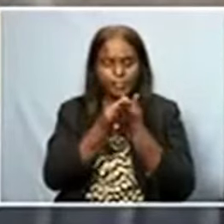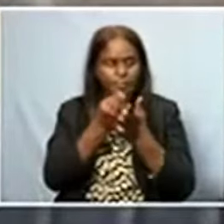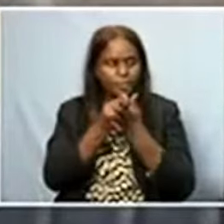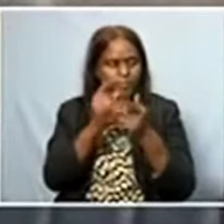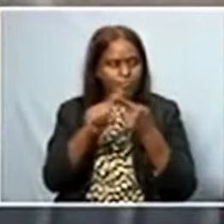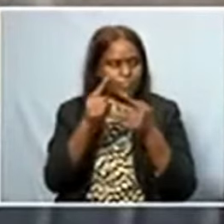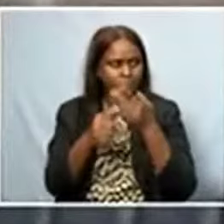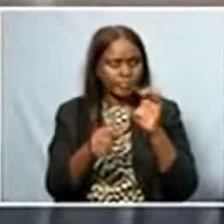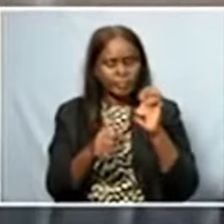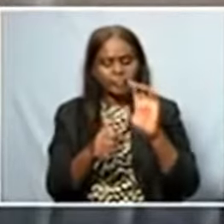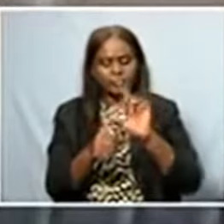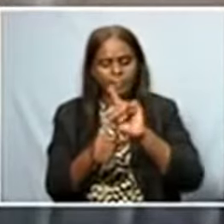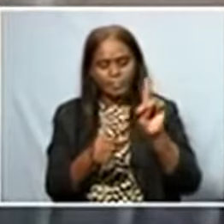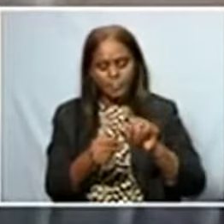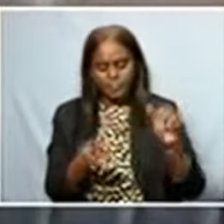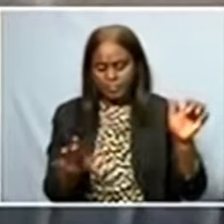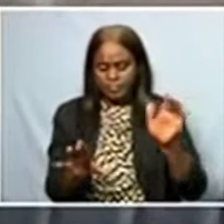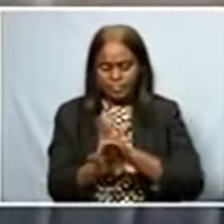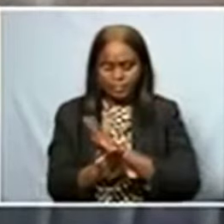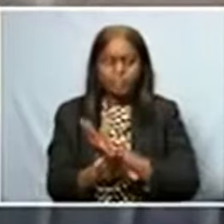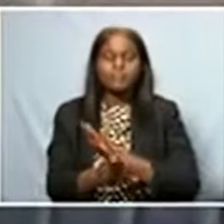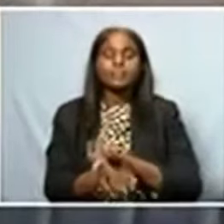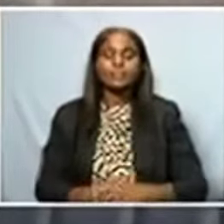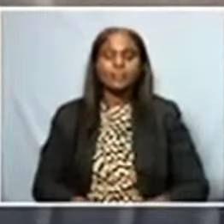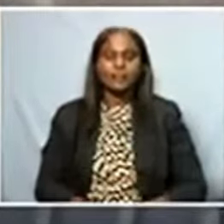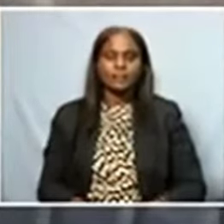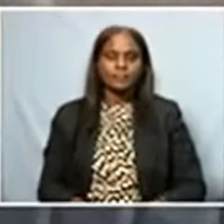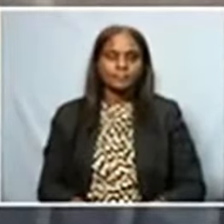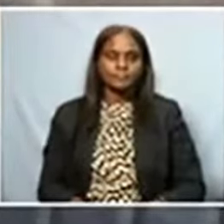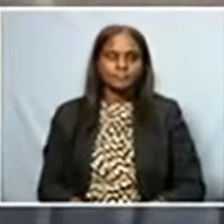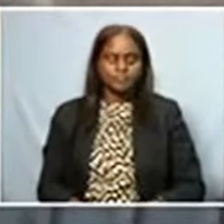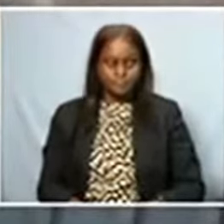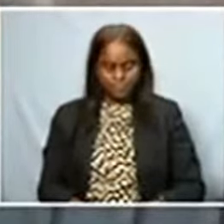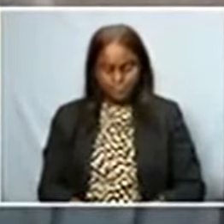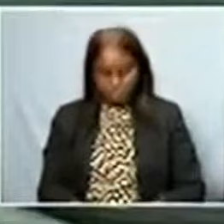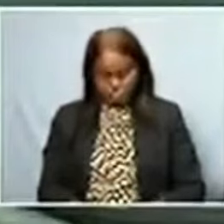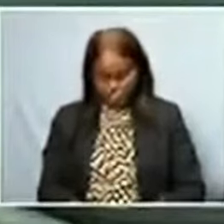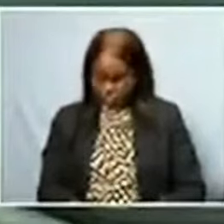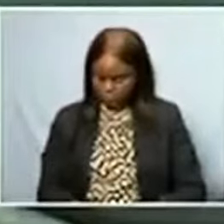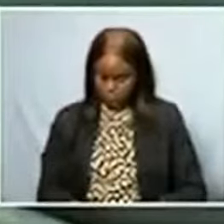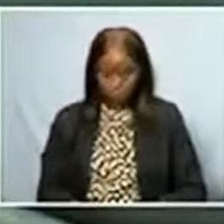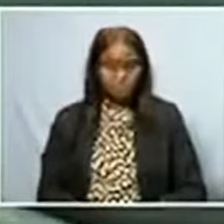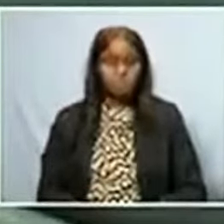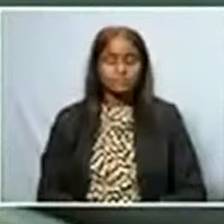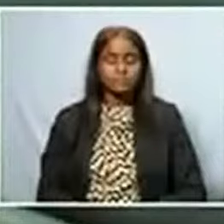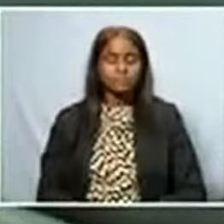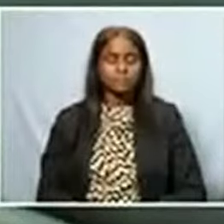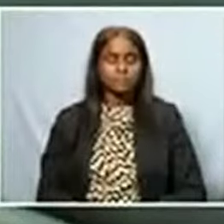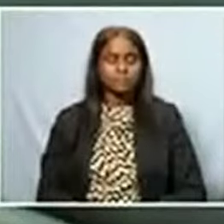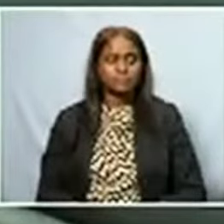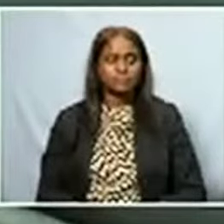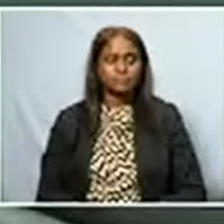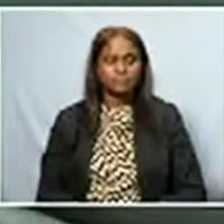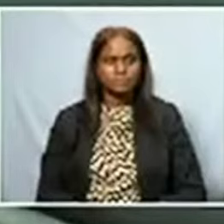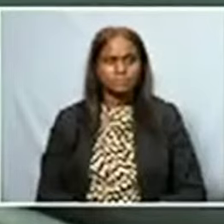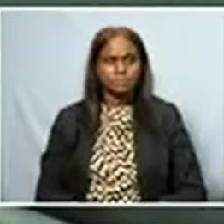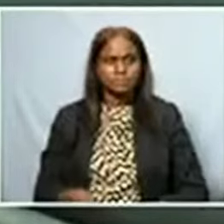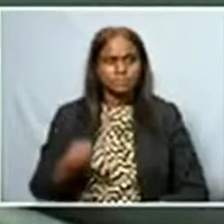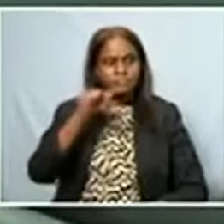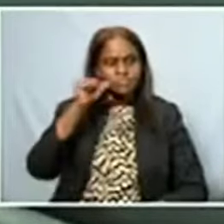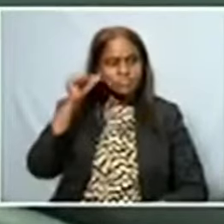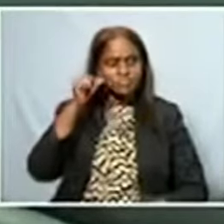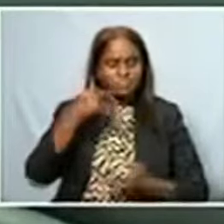to capacitate Electoral Commission of Zambia. I thank you. Thank you. I think earlier yesterday I made